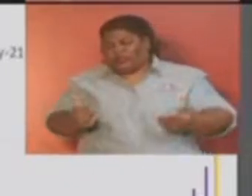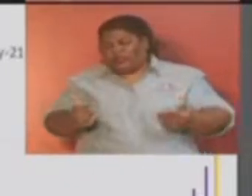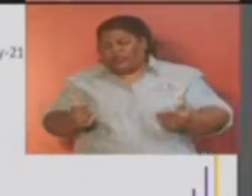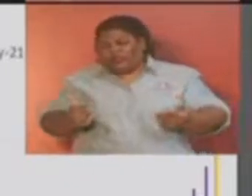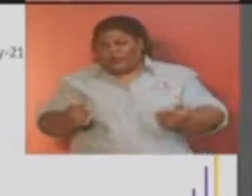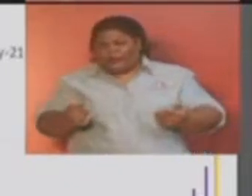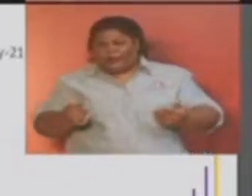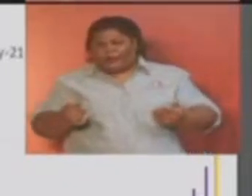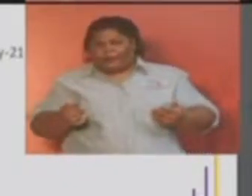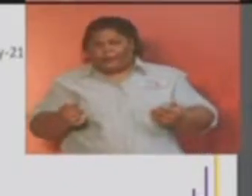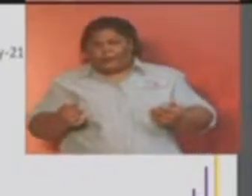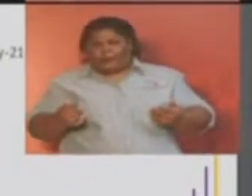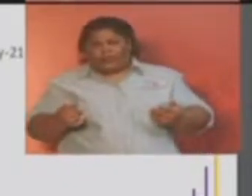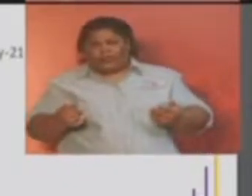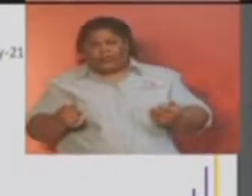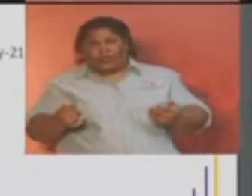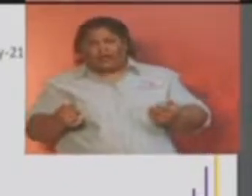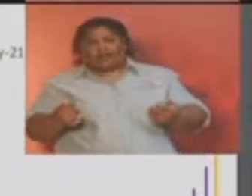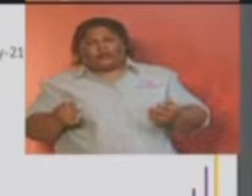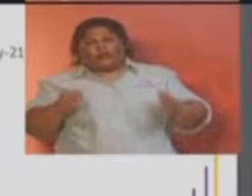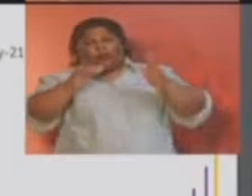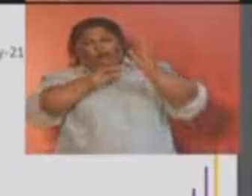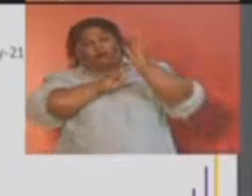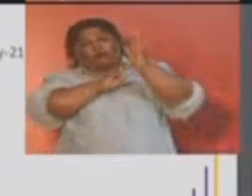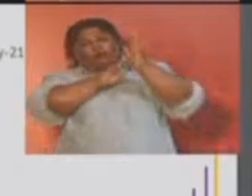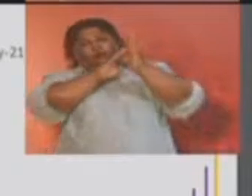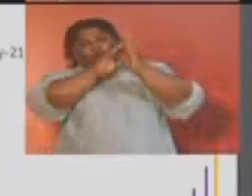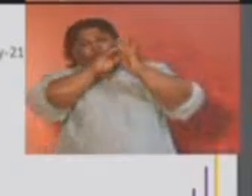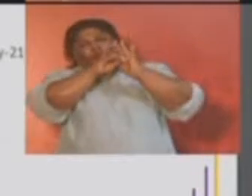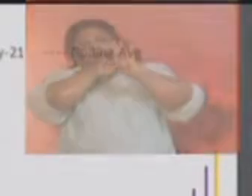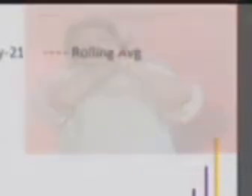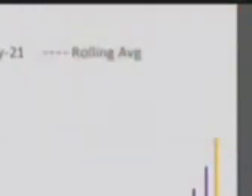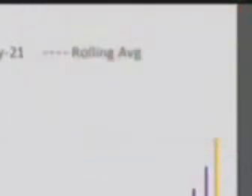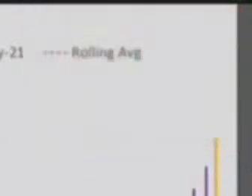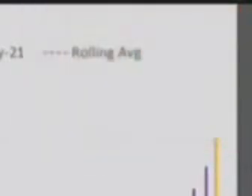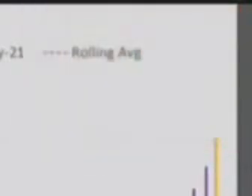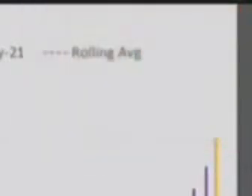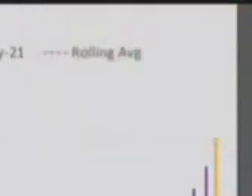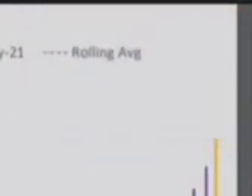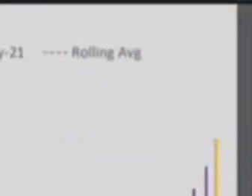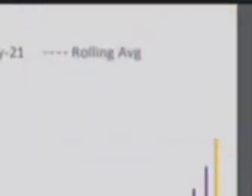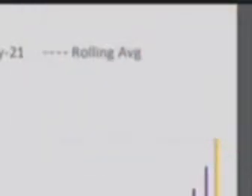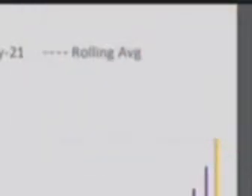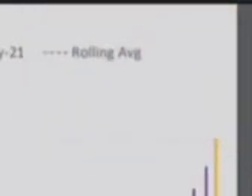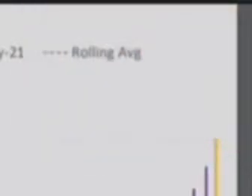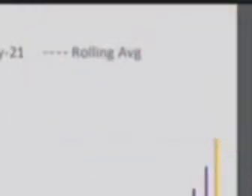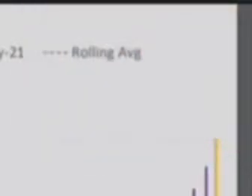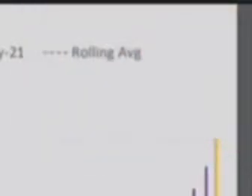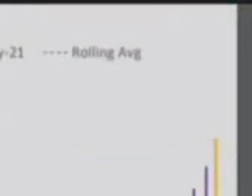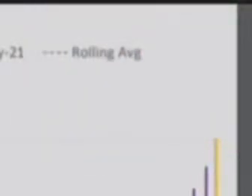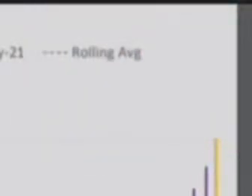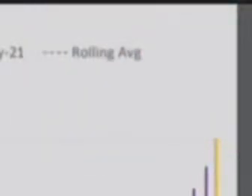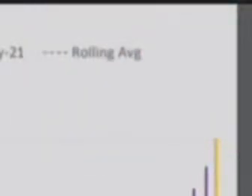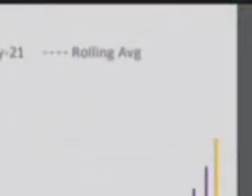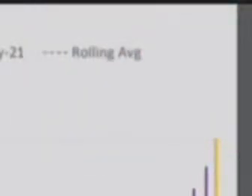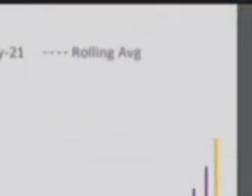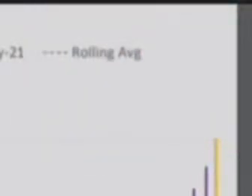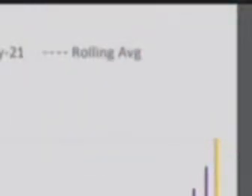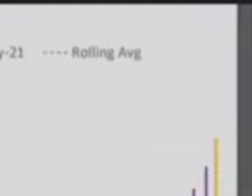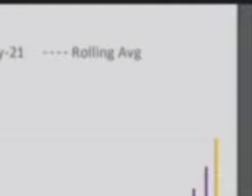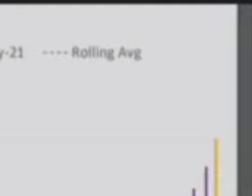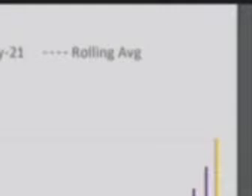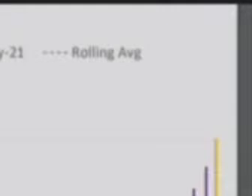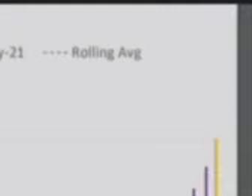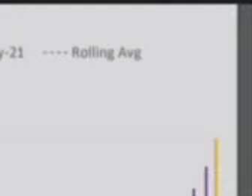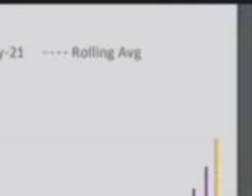or epidemiologic curve, bearing in mind that what we would see on the left-hand side would be from July, end of July